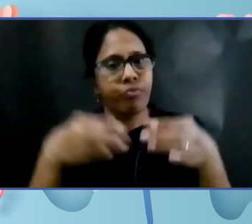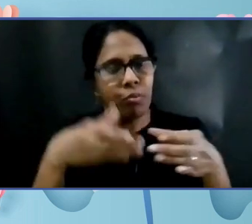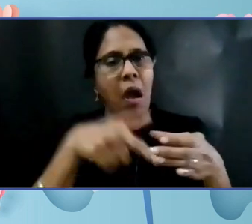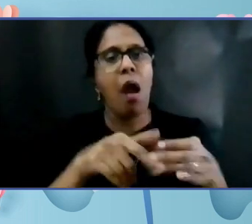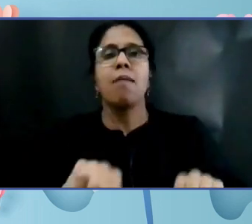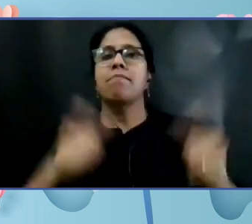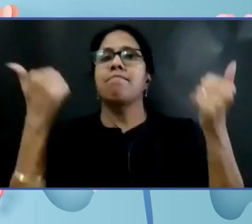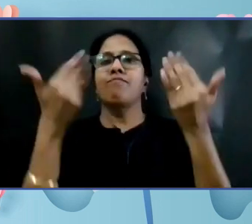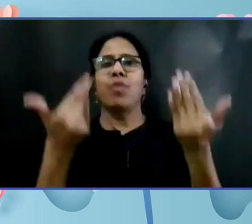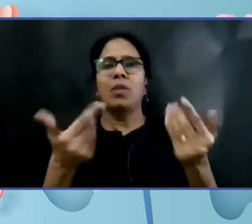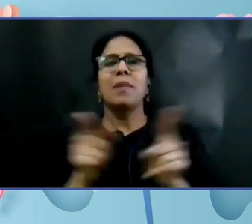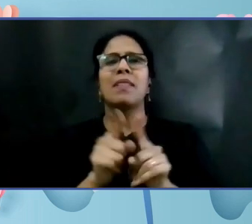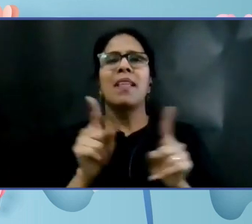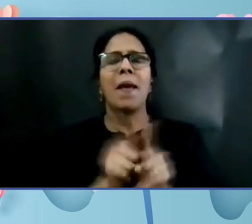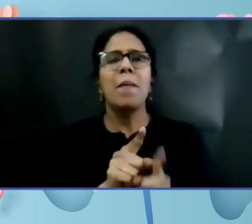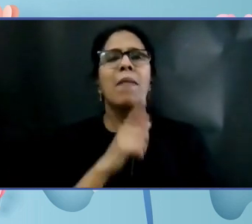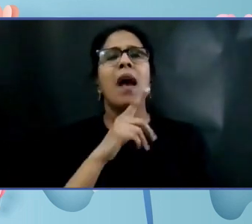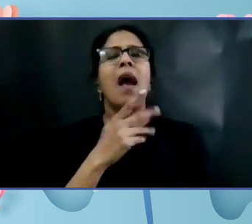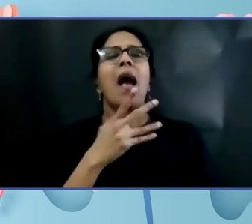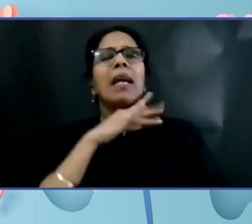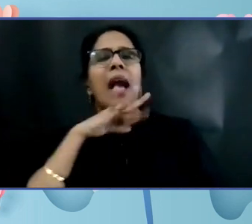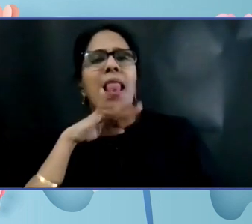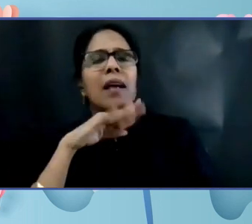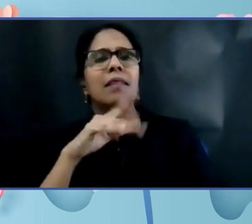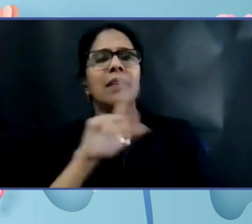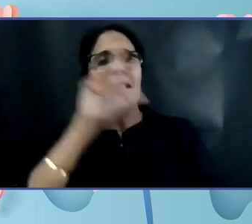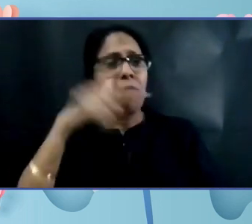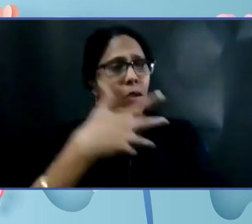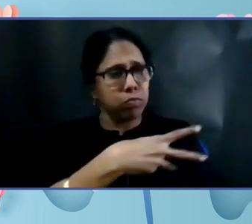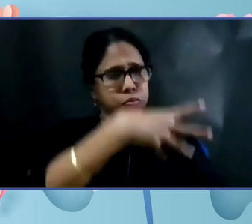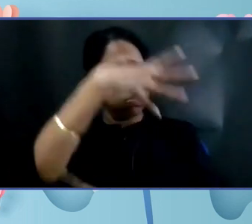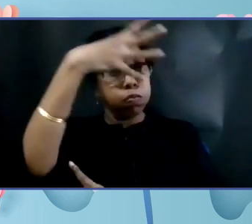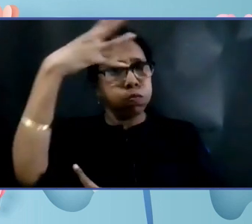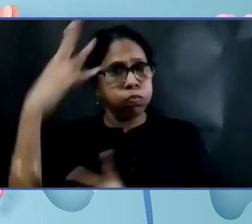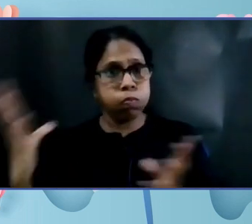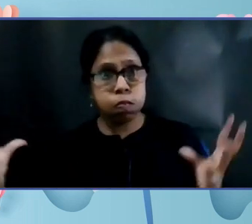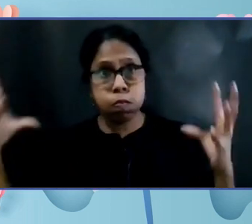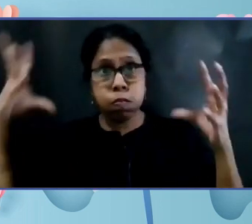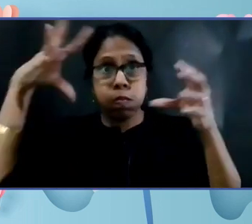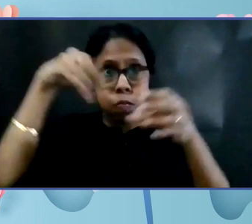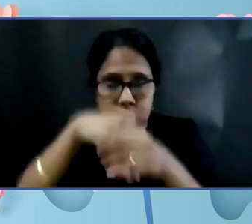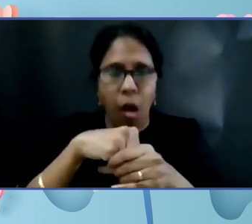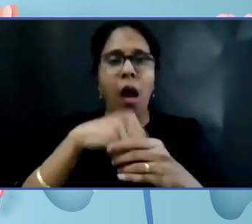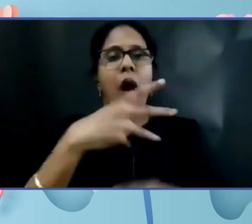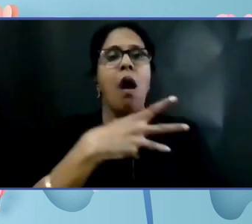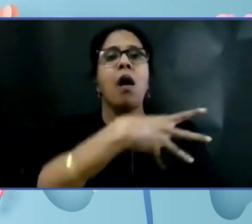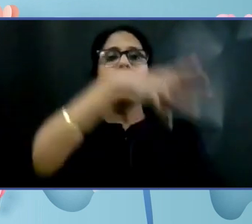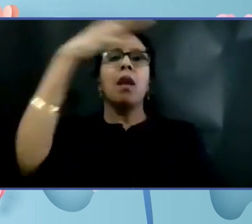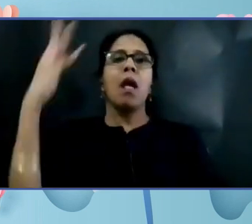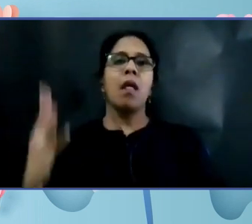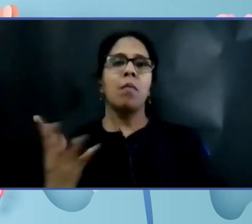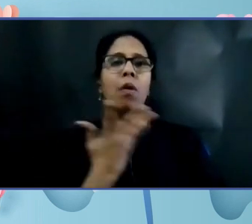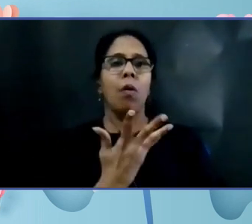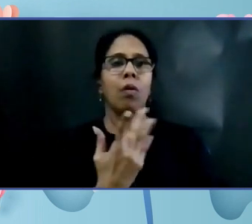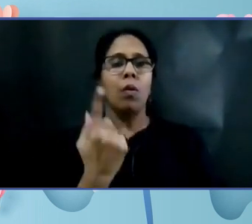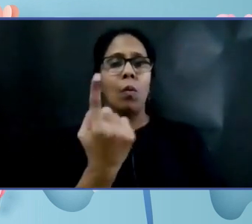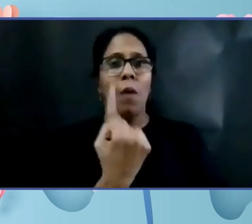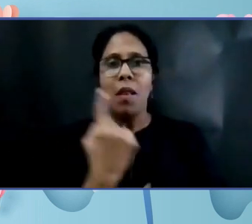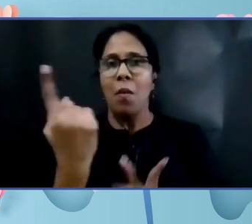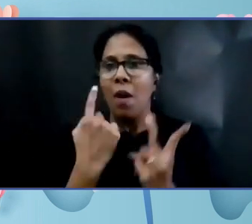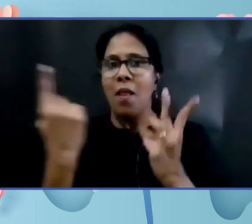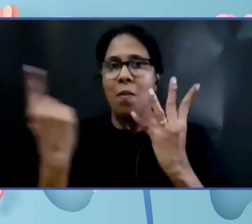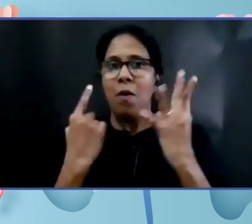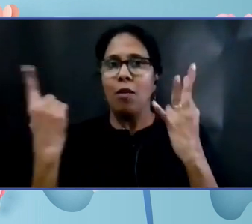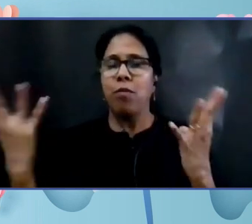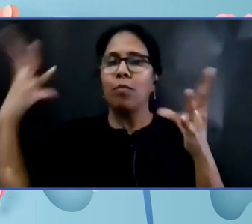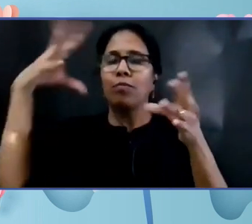of these individual colors, but when all of these colors come together. And I believe that the idea of inclusion